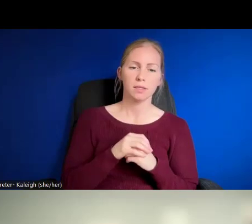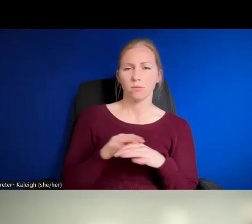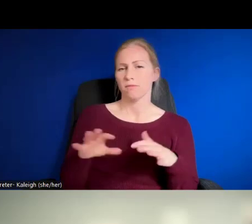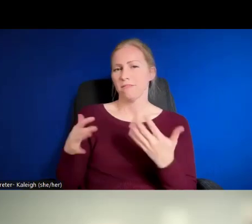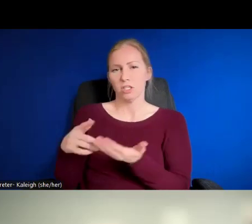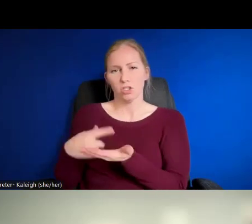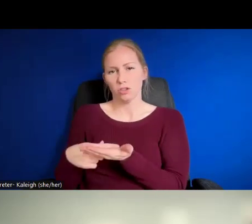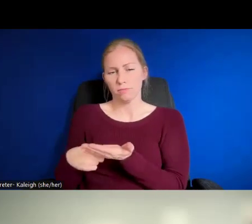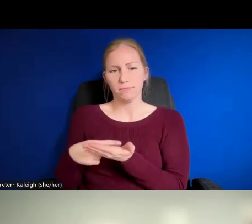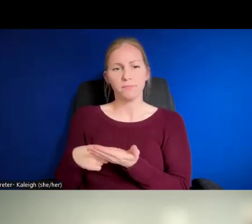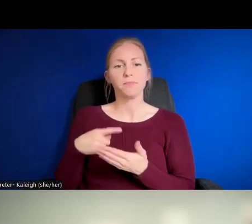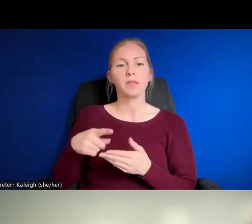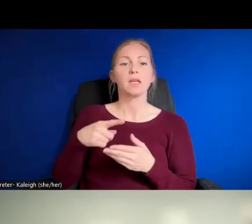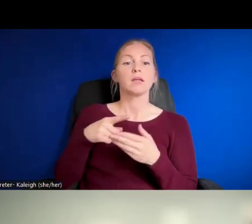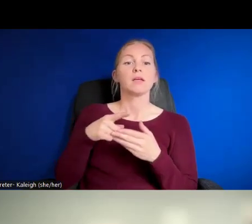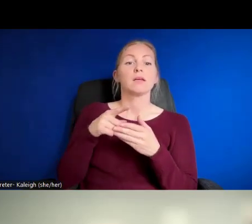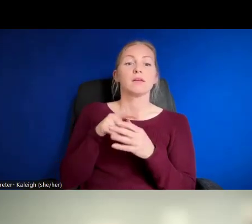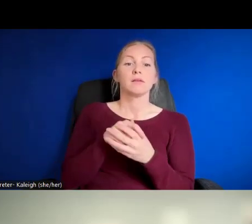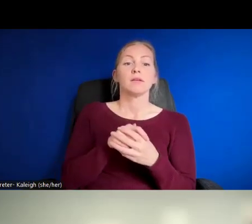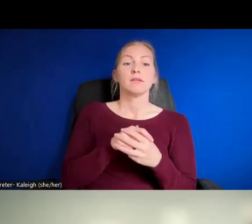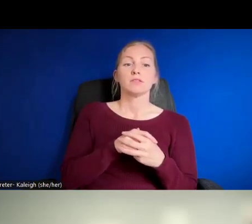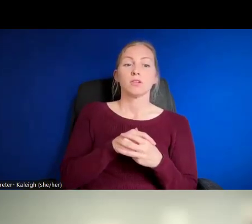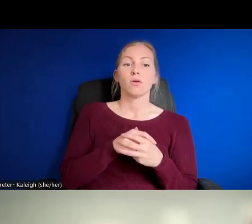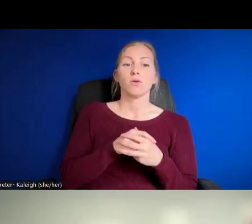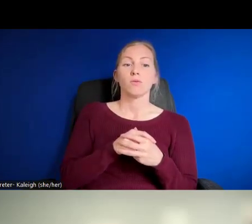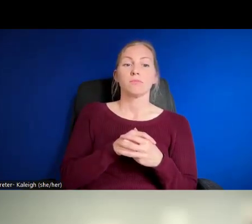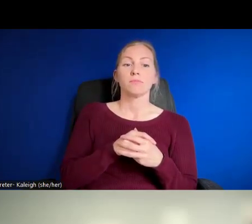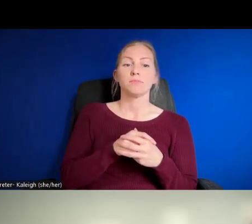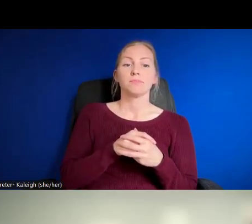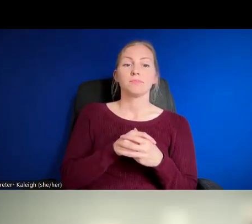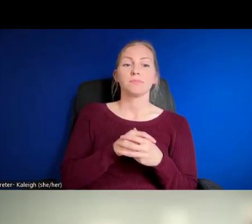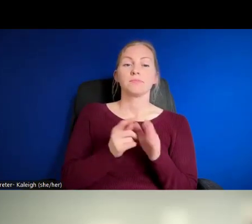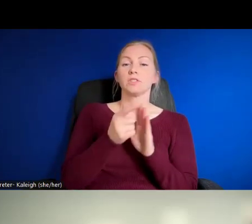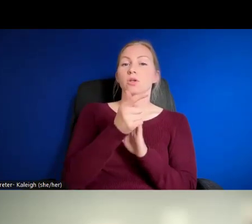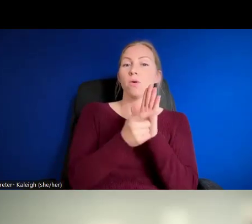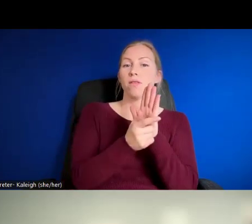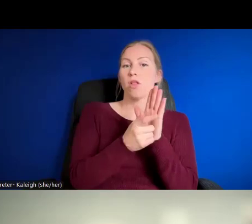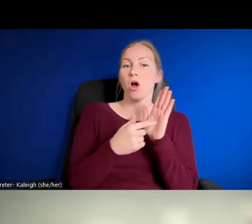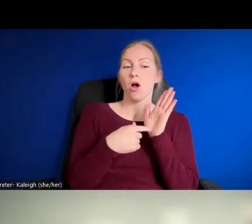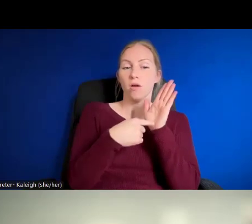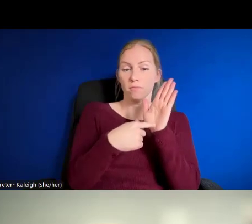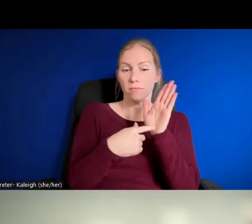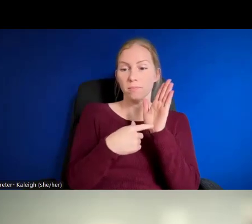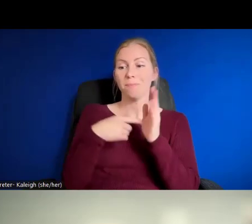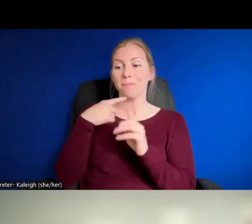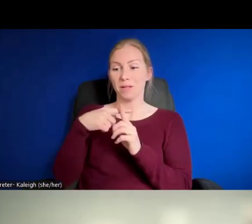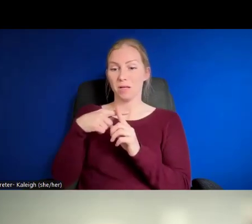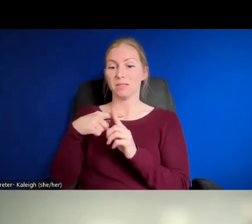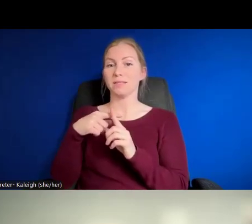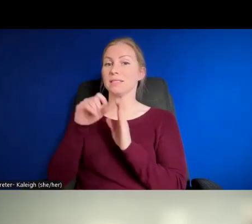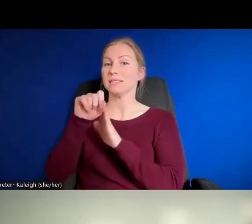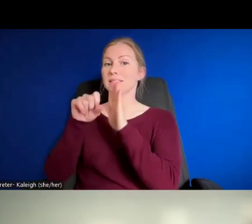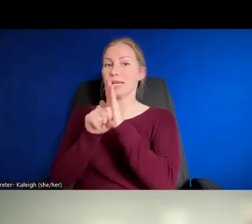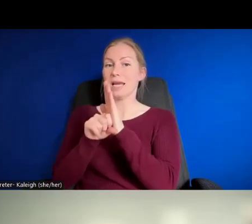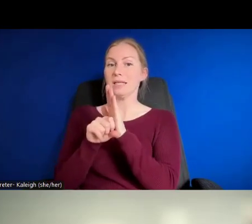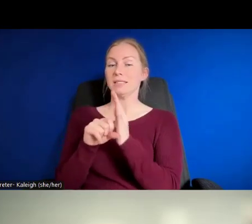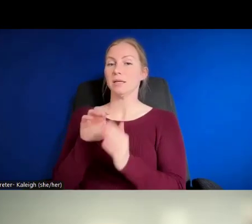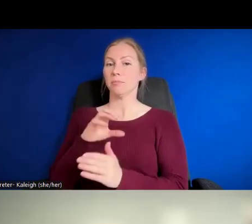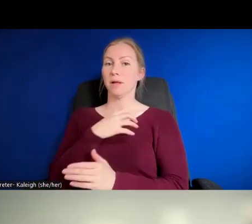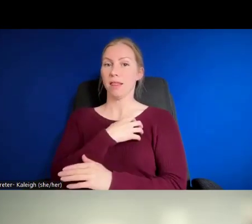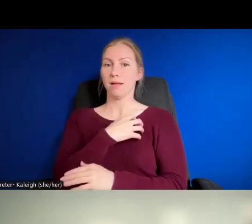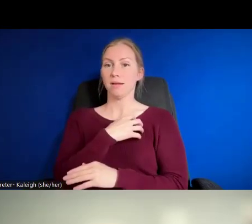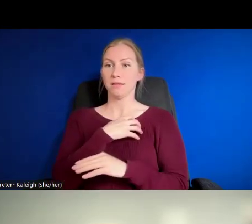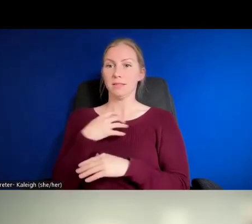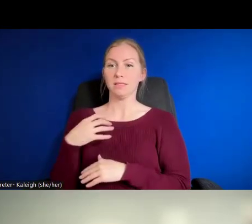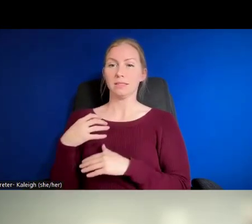under Massachusetts restraint law and under the state's police power, it may be used to prevent an